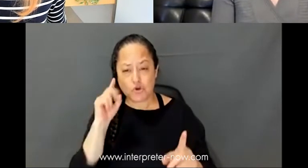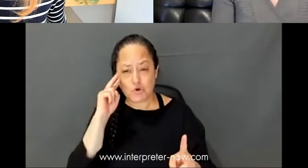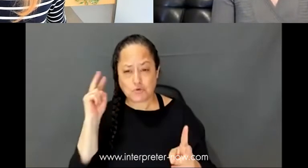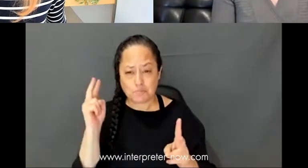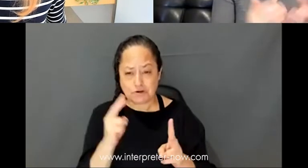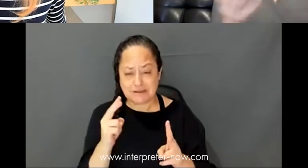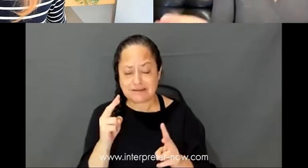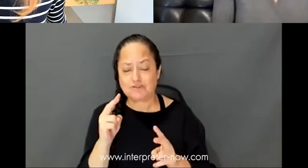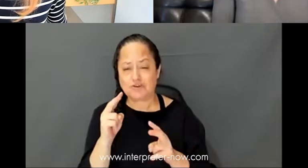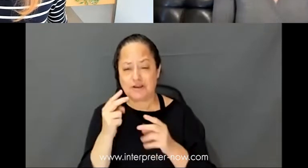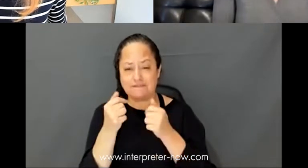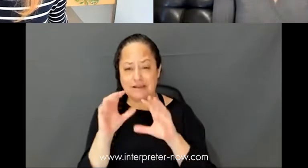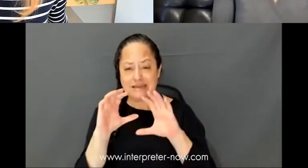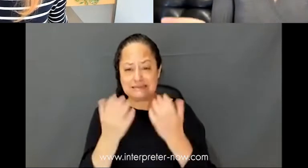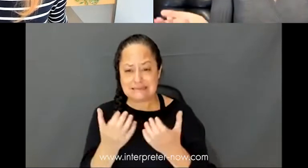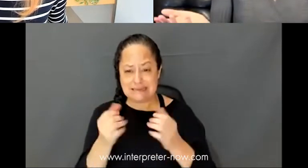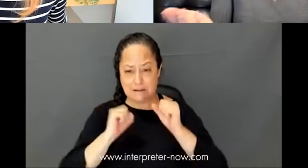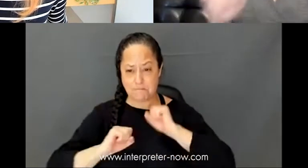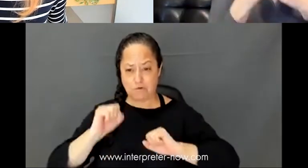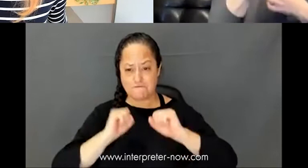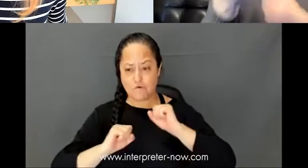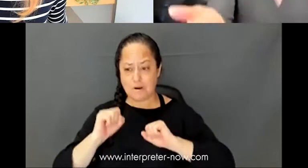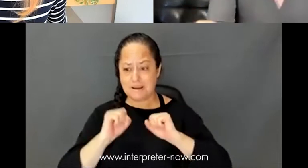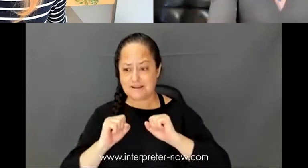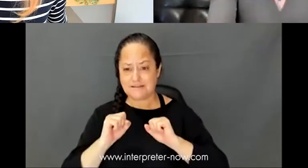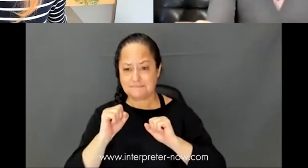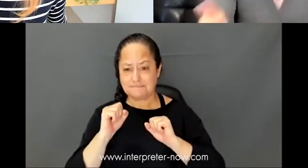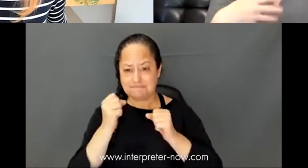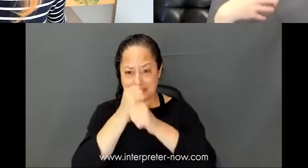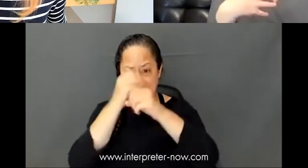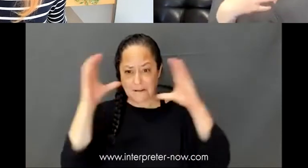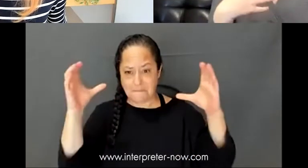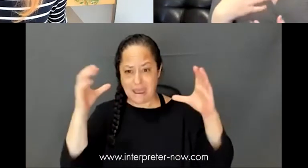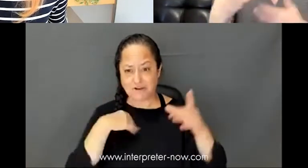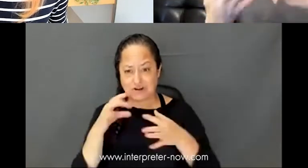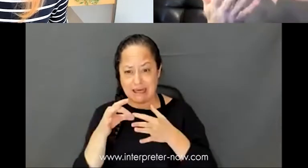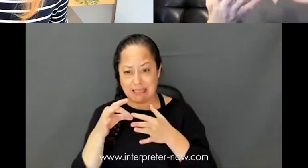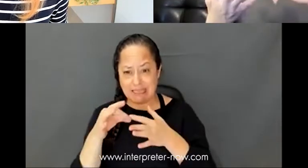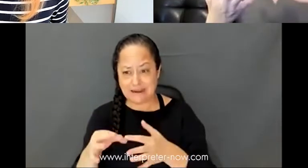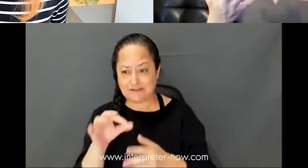team performance. Because you can imagine, I kind of led into this.